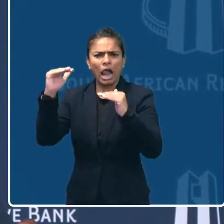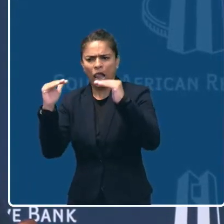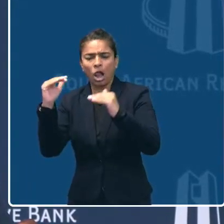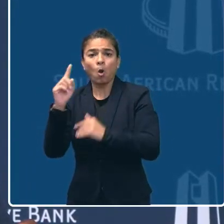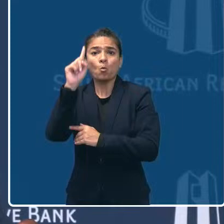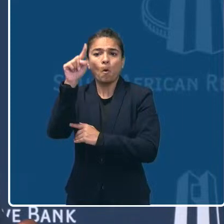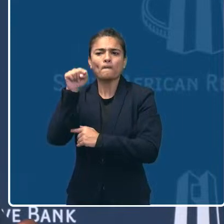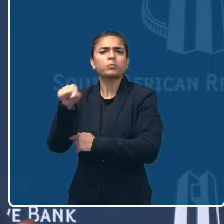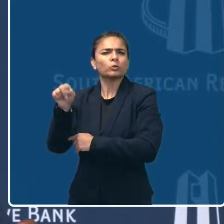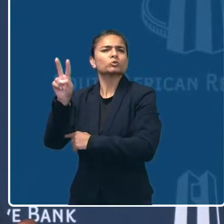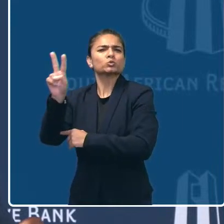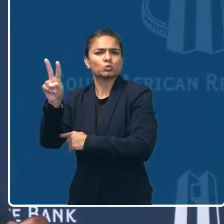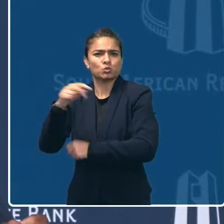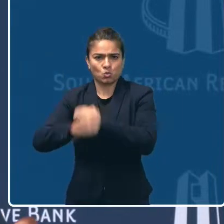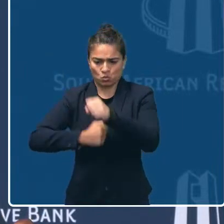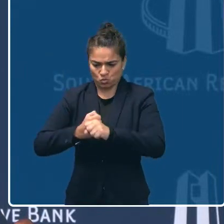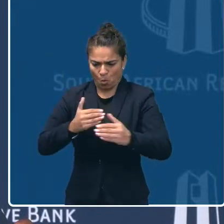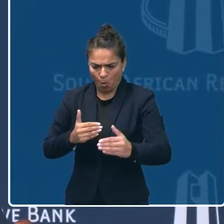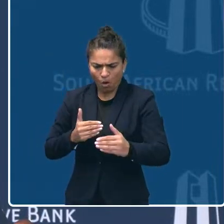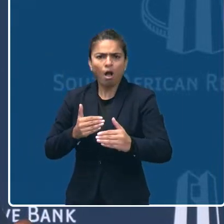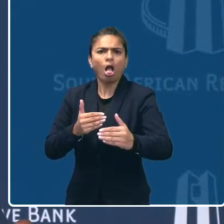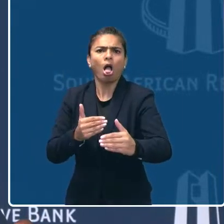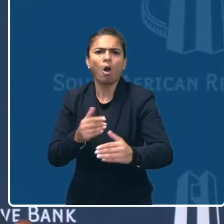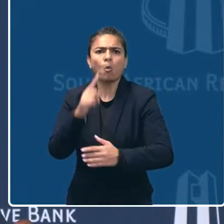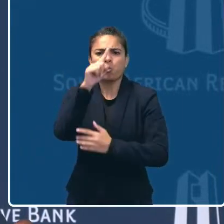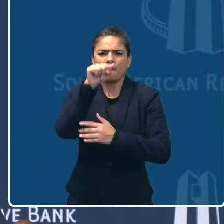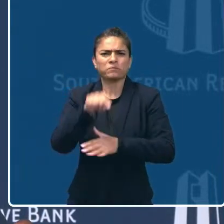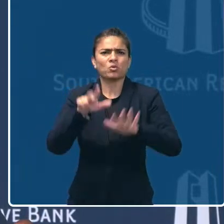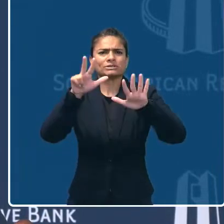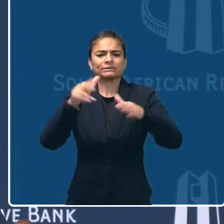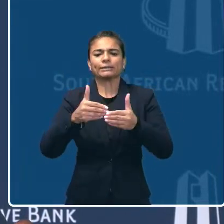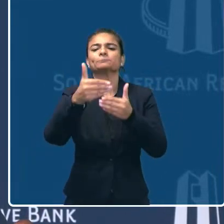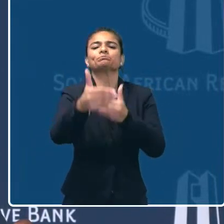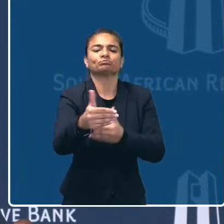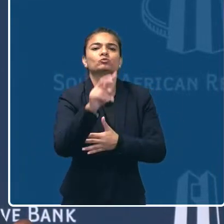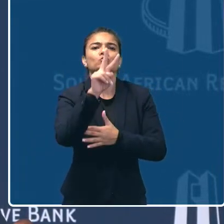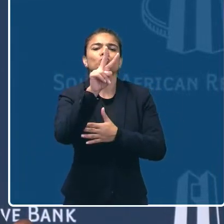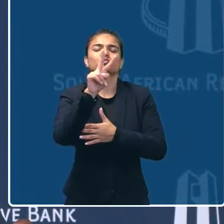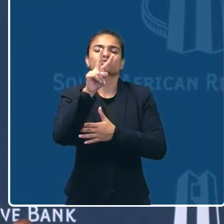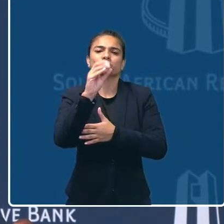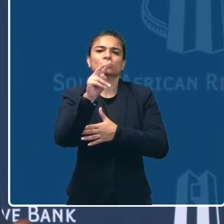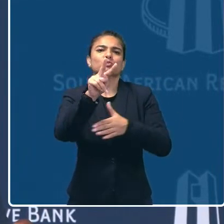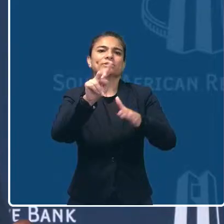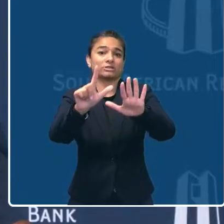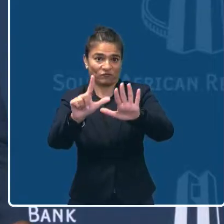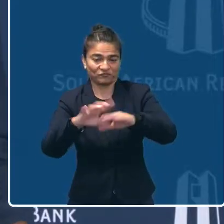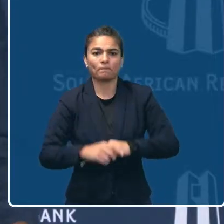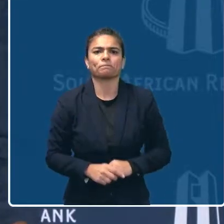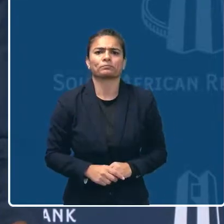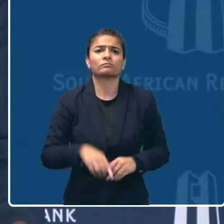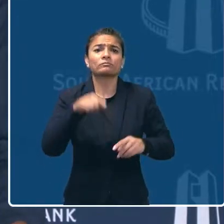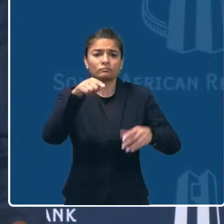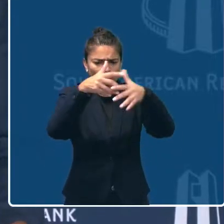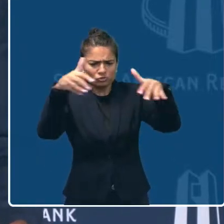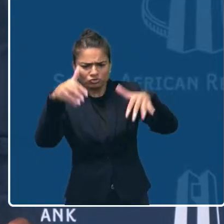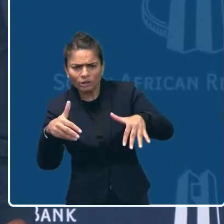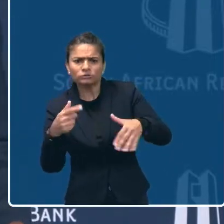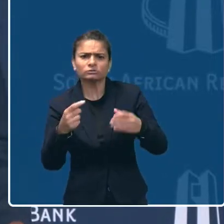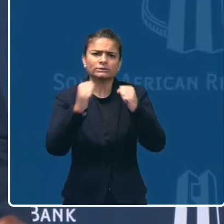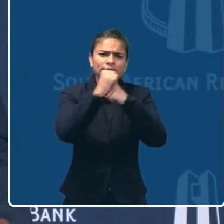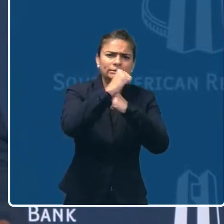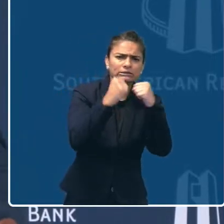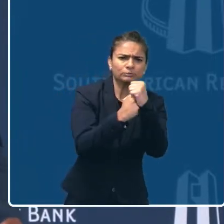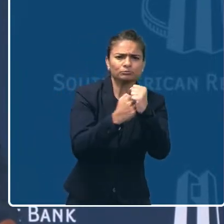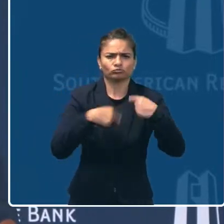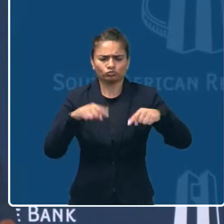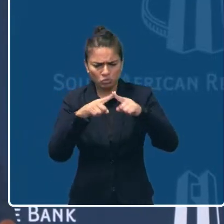by 2027. The outlook for structural reforms remains positive, but there are also headwinds